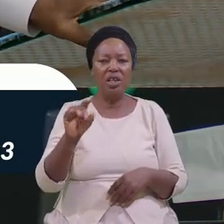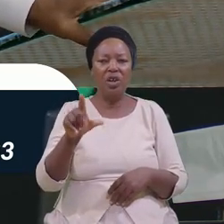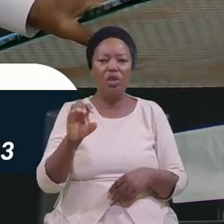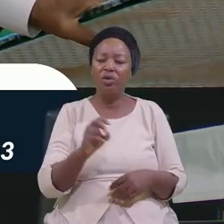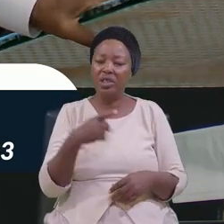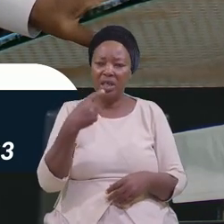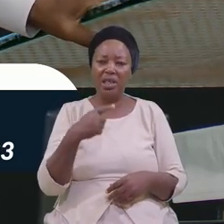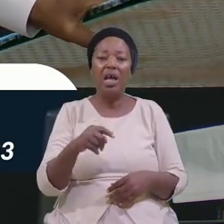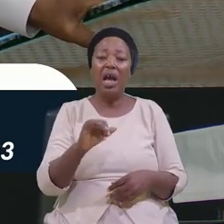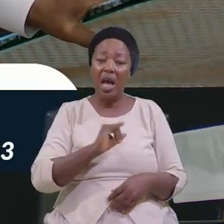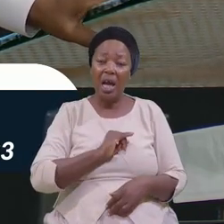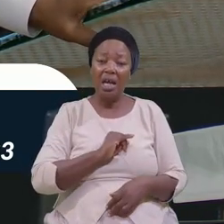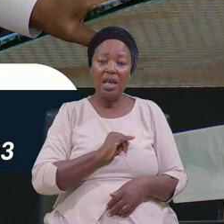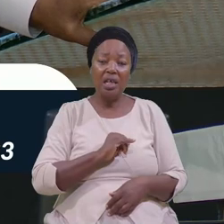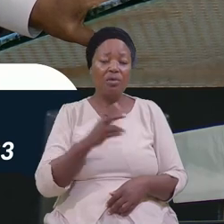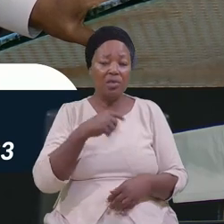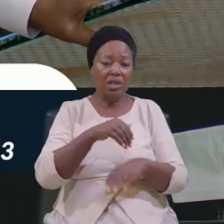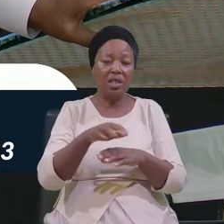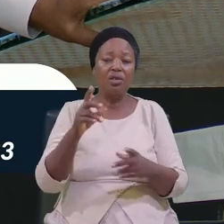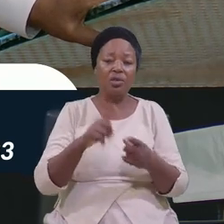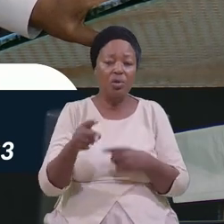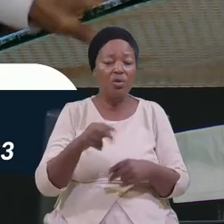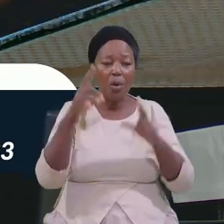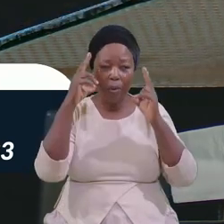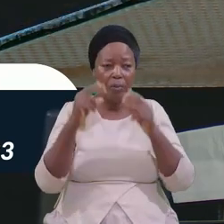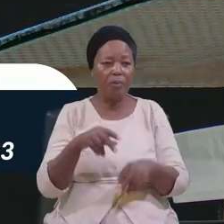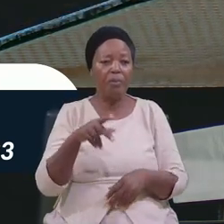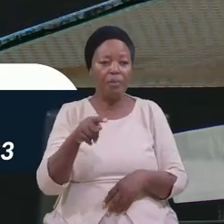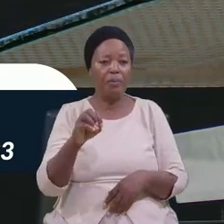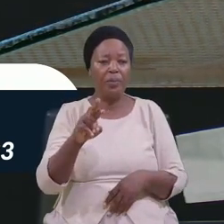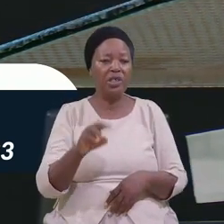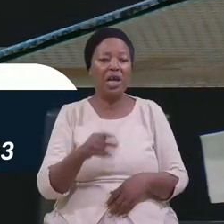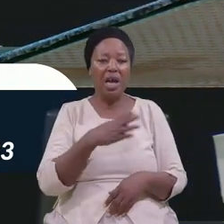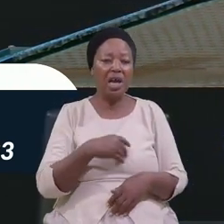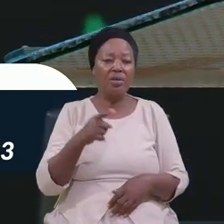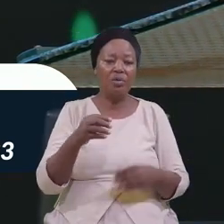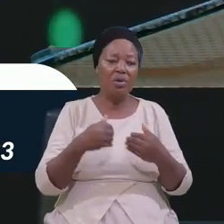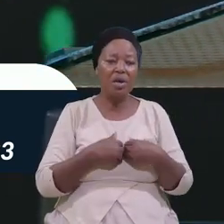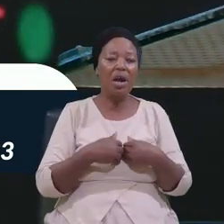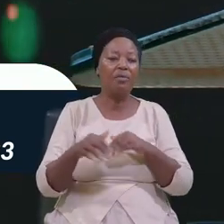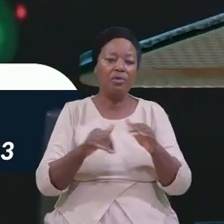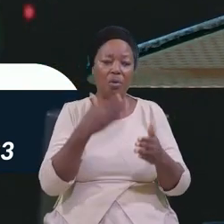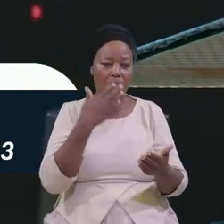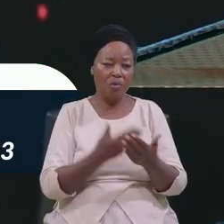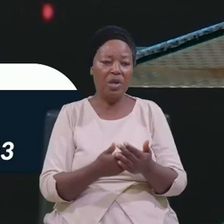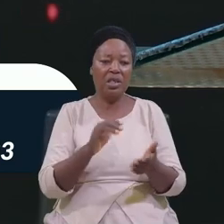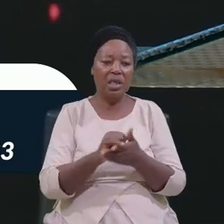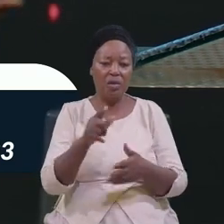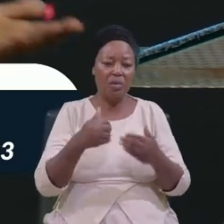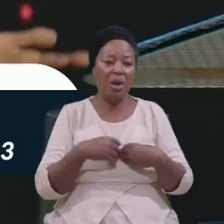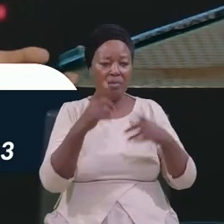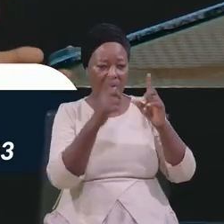sent to thee Peter, and thou hast well done that thou art come.